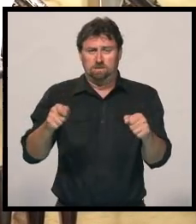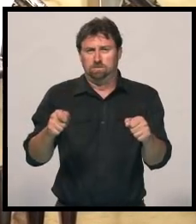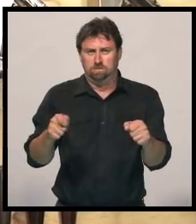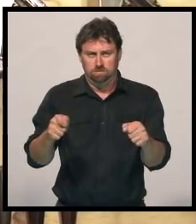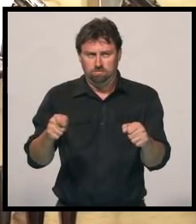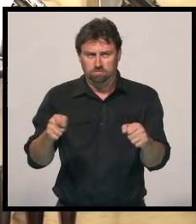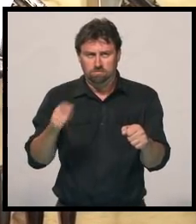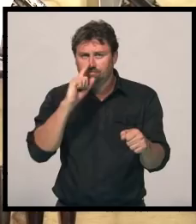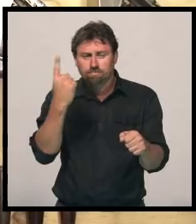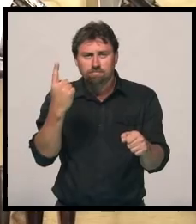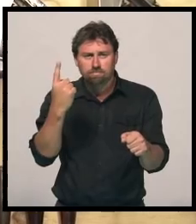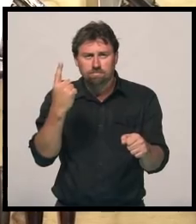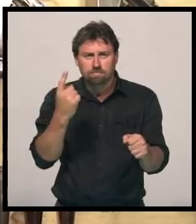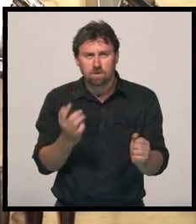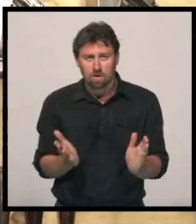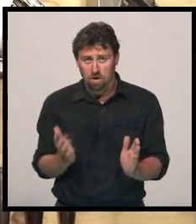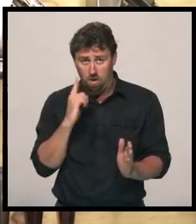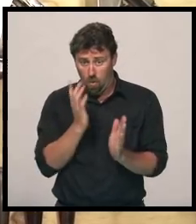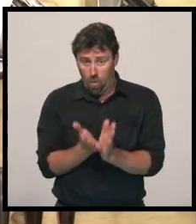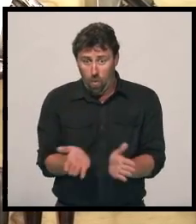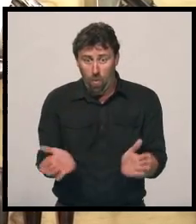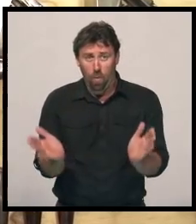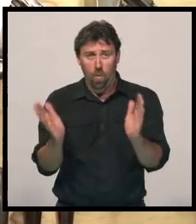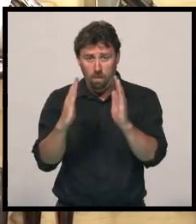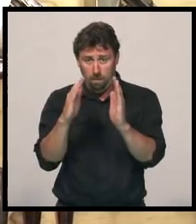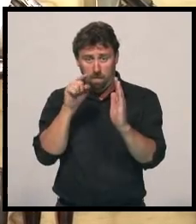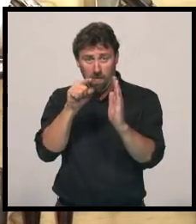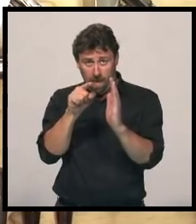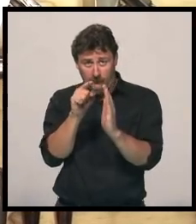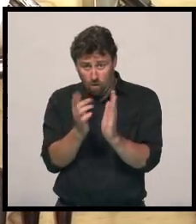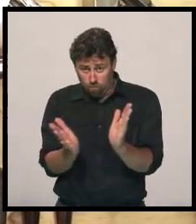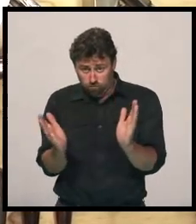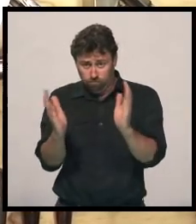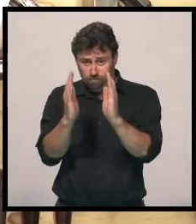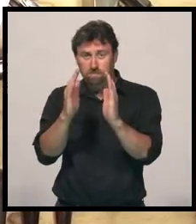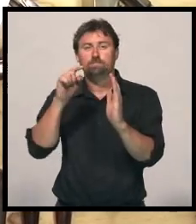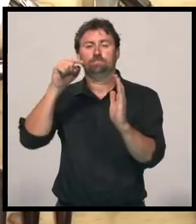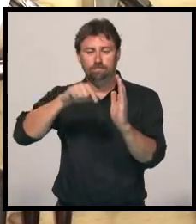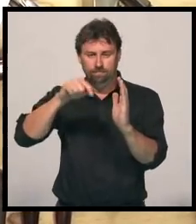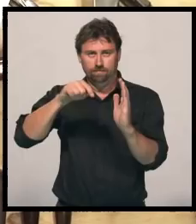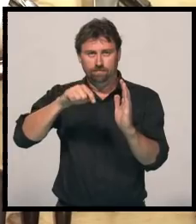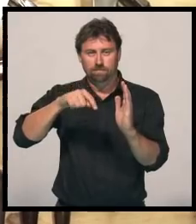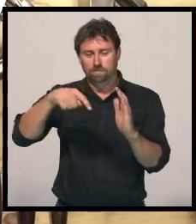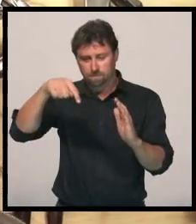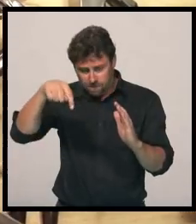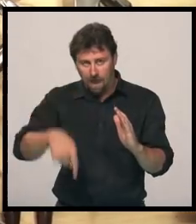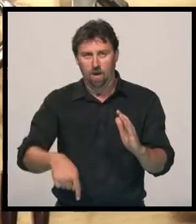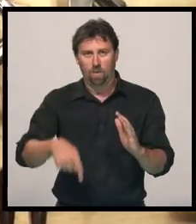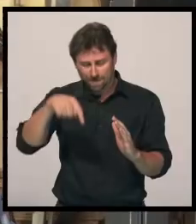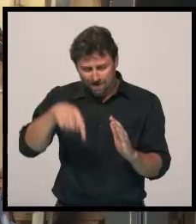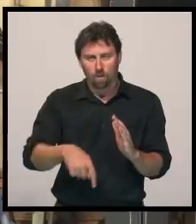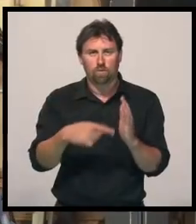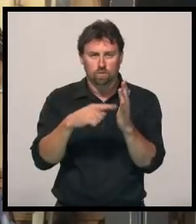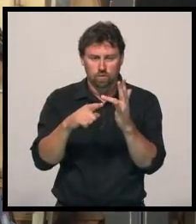and that's how far that'll bend. So, when it bends the furthest, that's the side you want to go down onto your substrate.